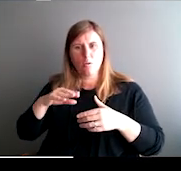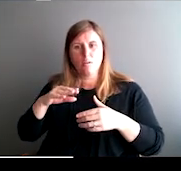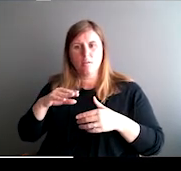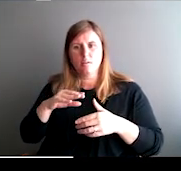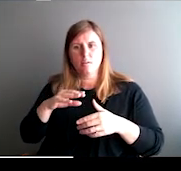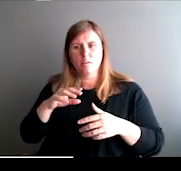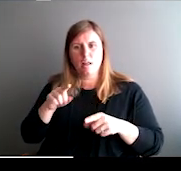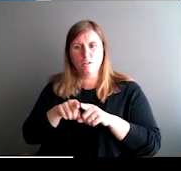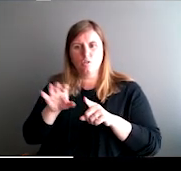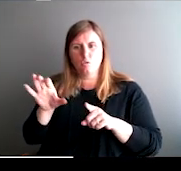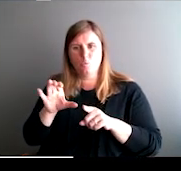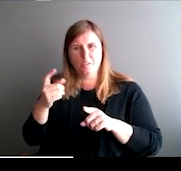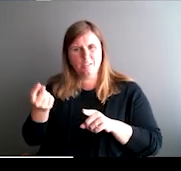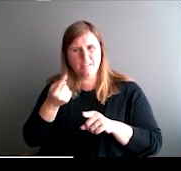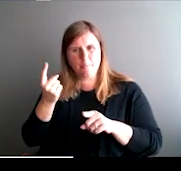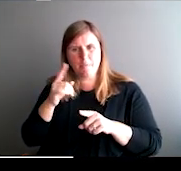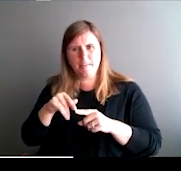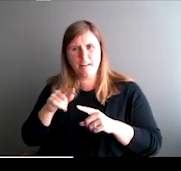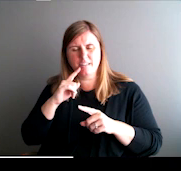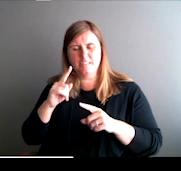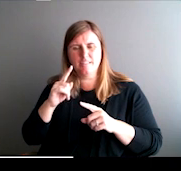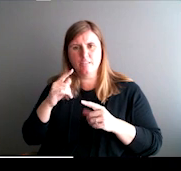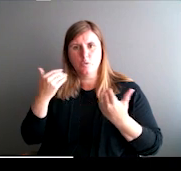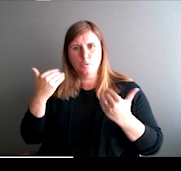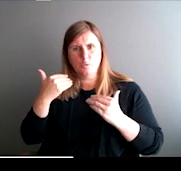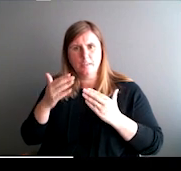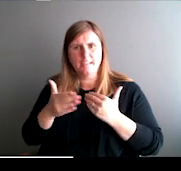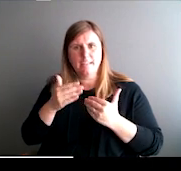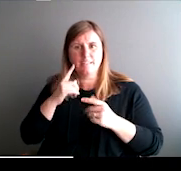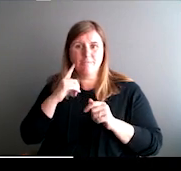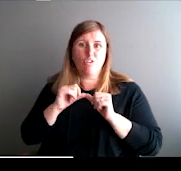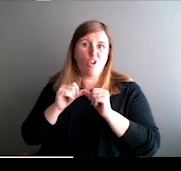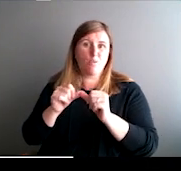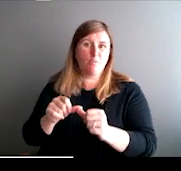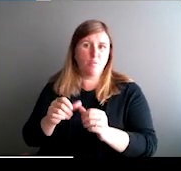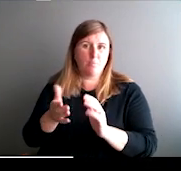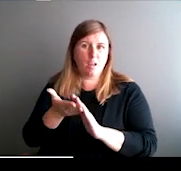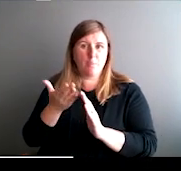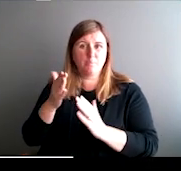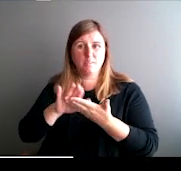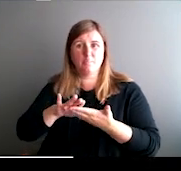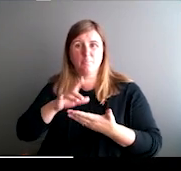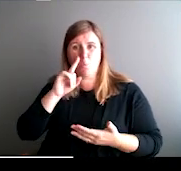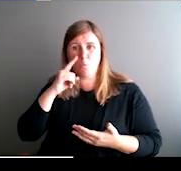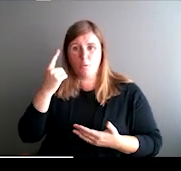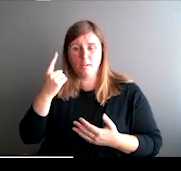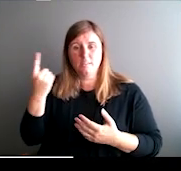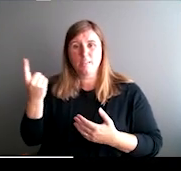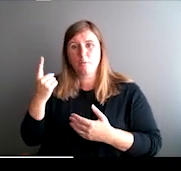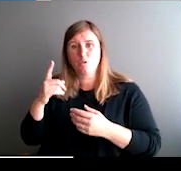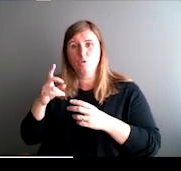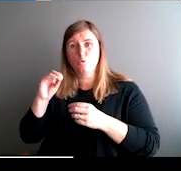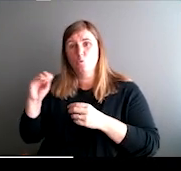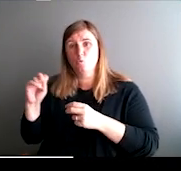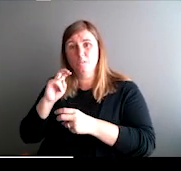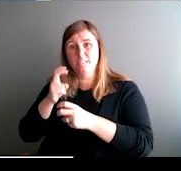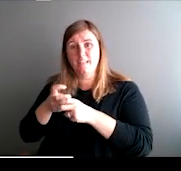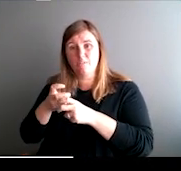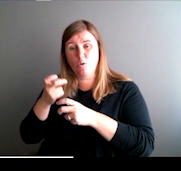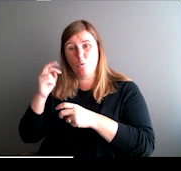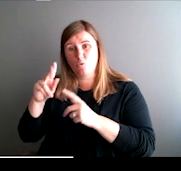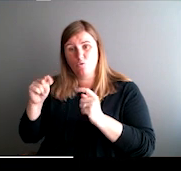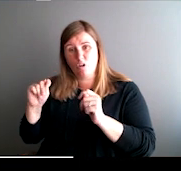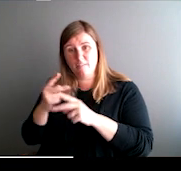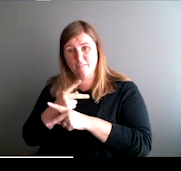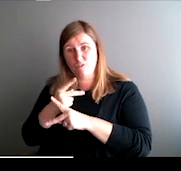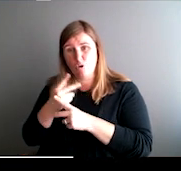as doing something that is extraordinarily easy for a long period of time may become boring, doing something that's too difficult and trying to figure